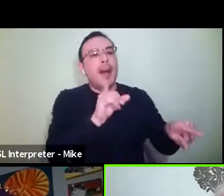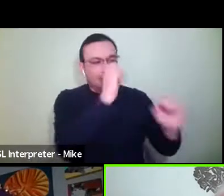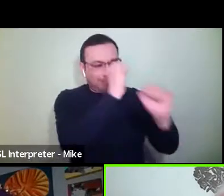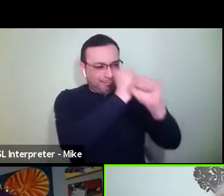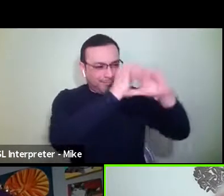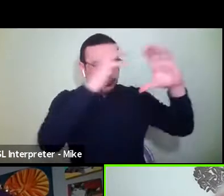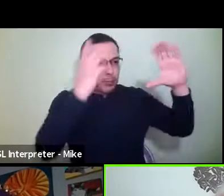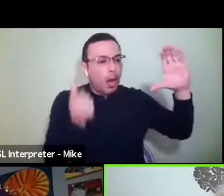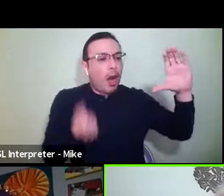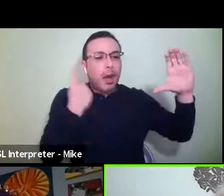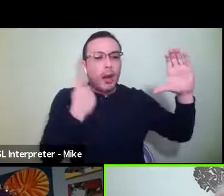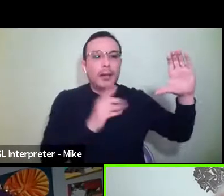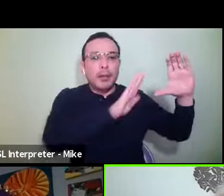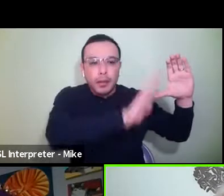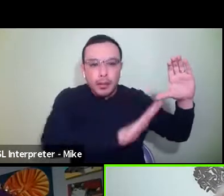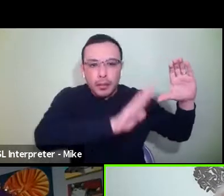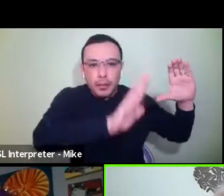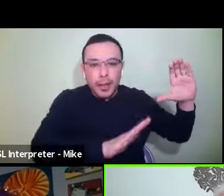about here,